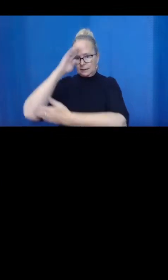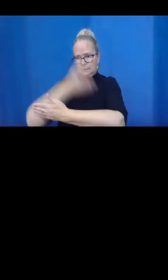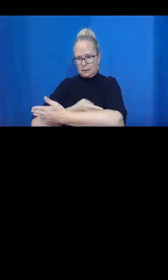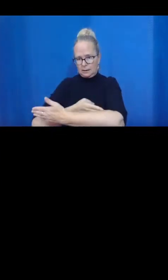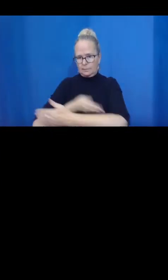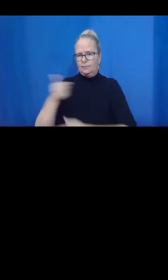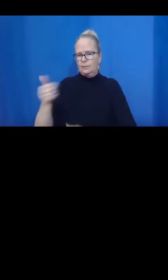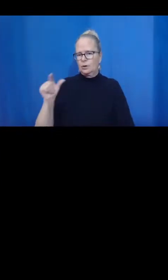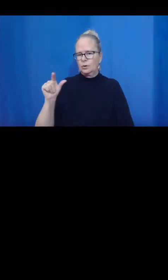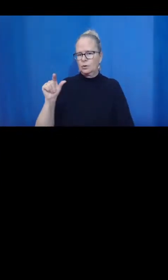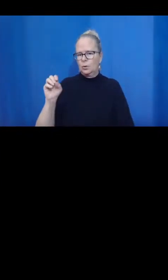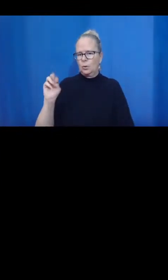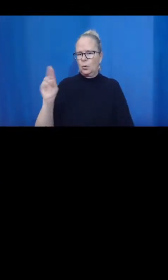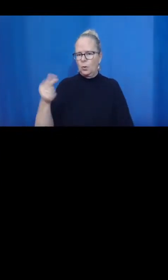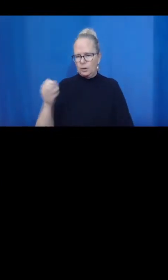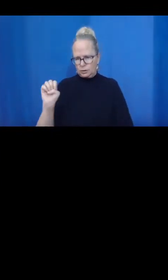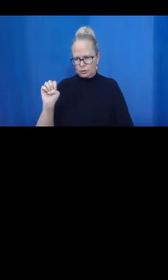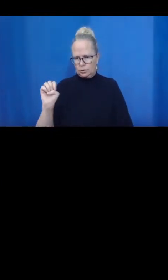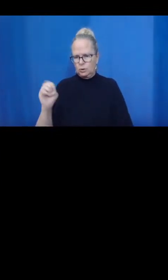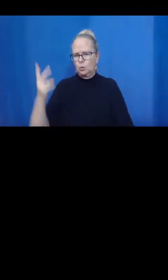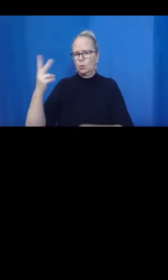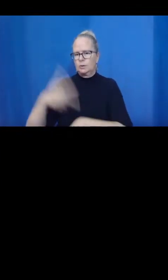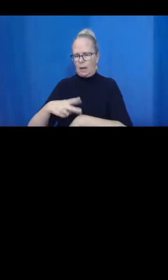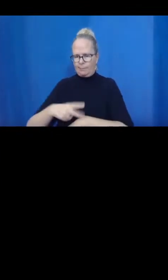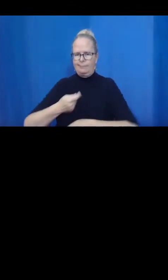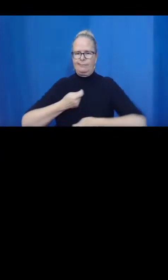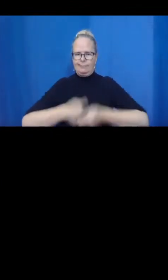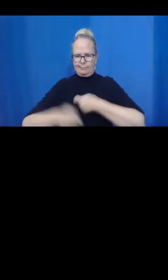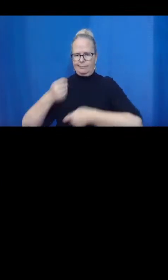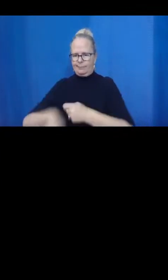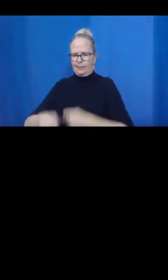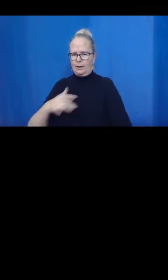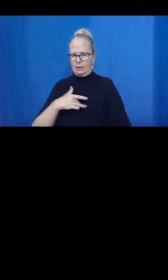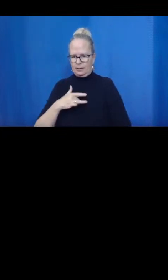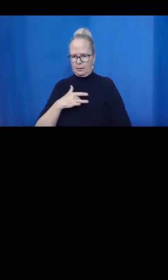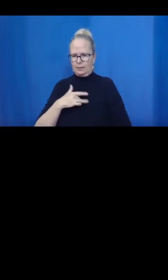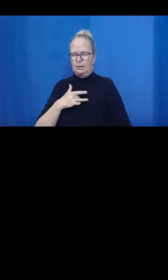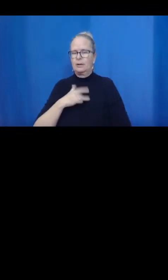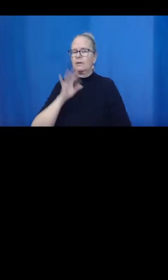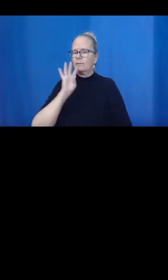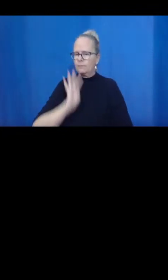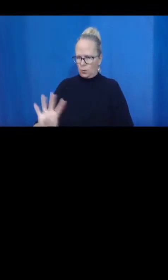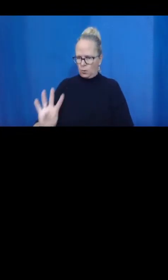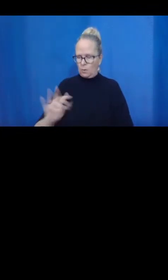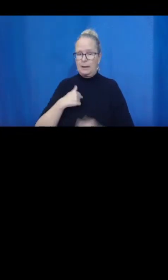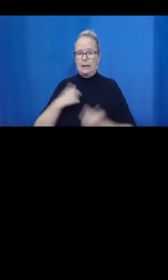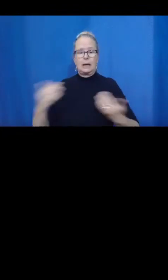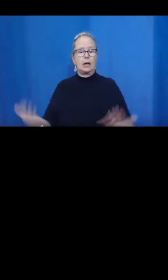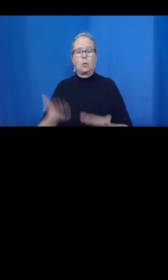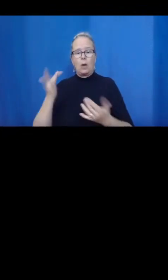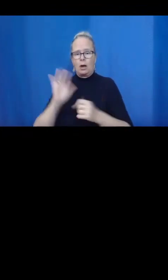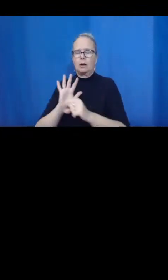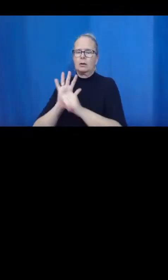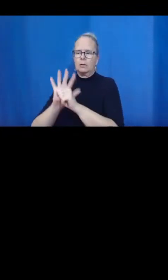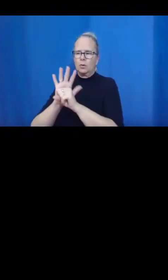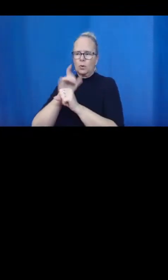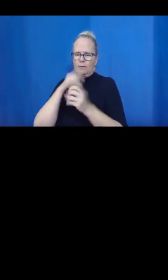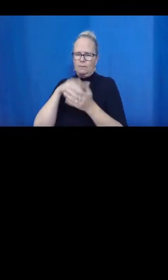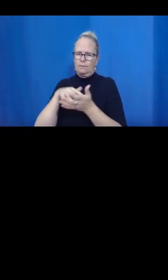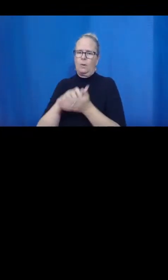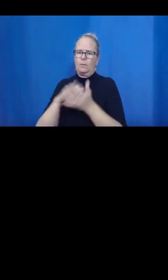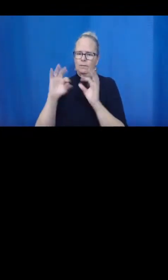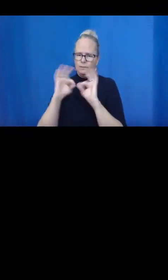Thank you all again so very much. As we move into individual statements around how all of this